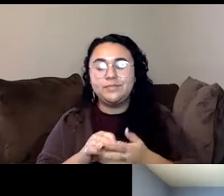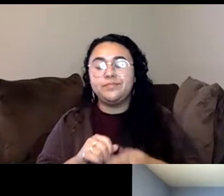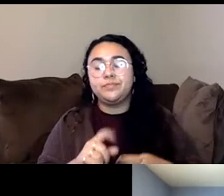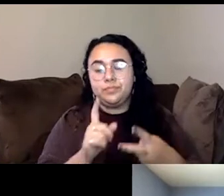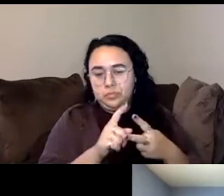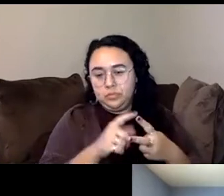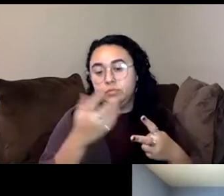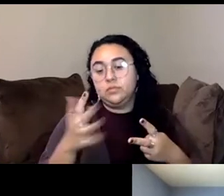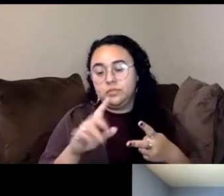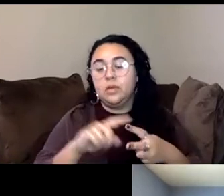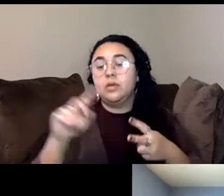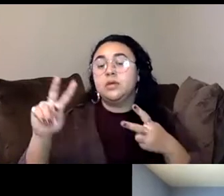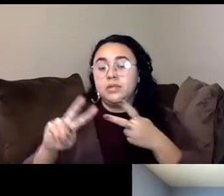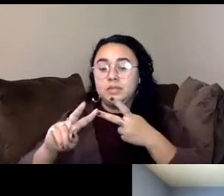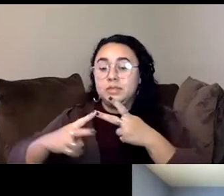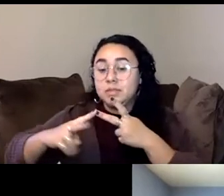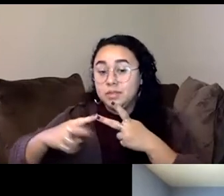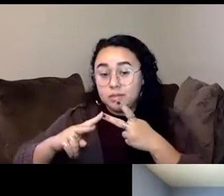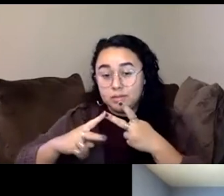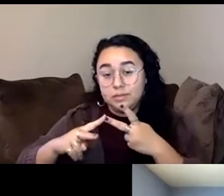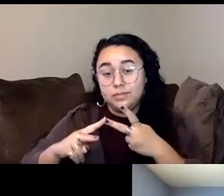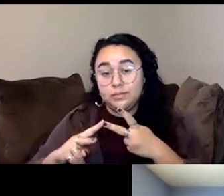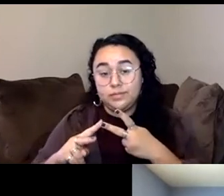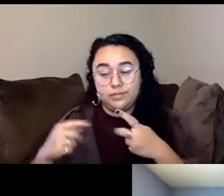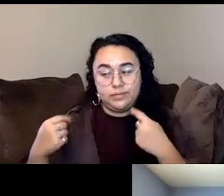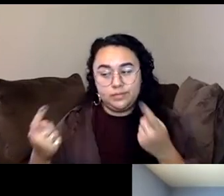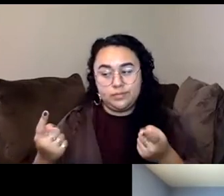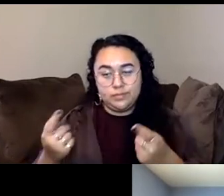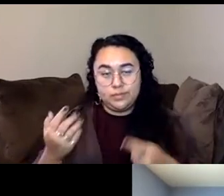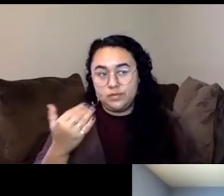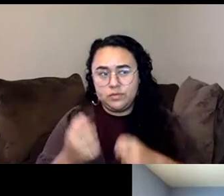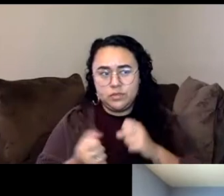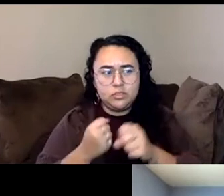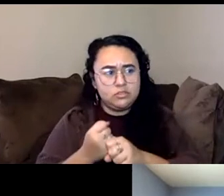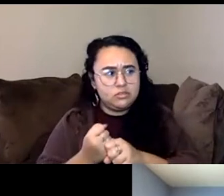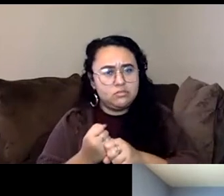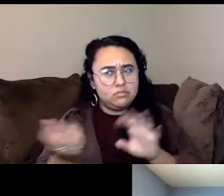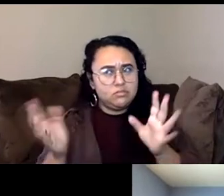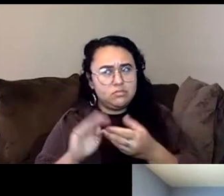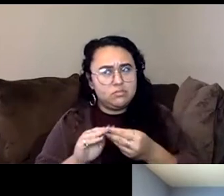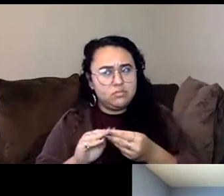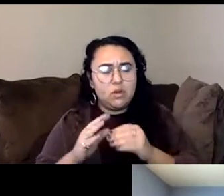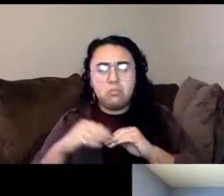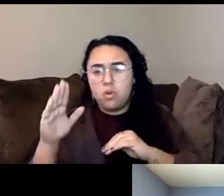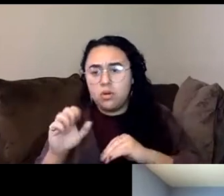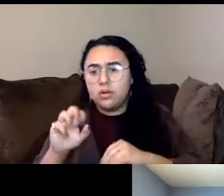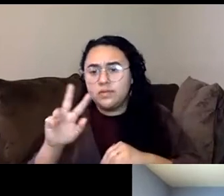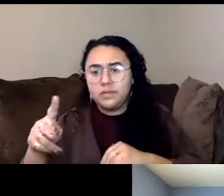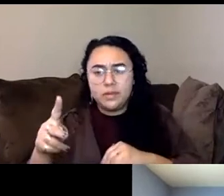that, over the, I don't know, 15 years now, more so of